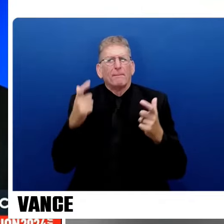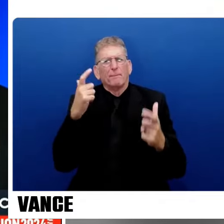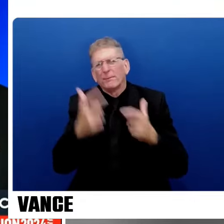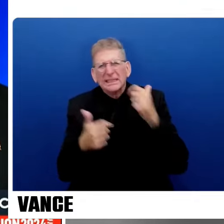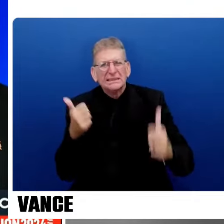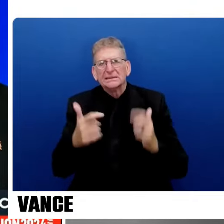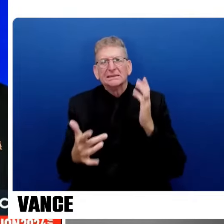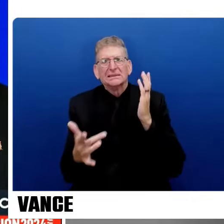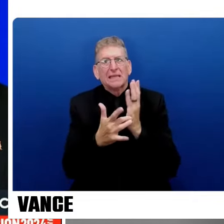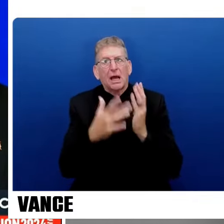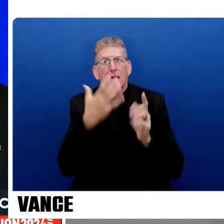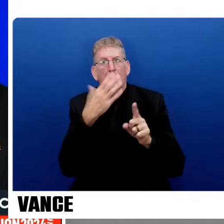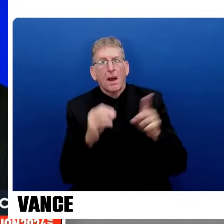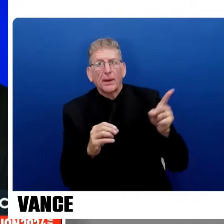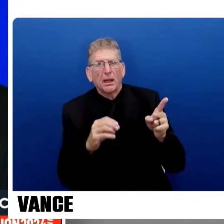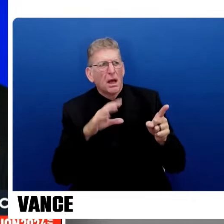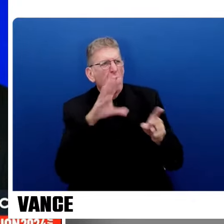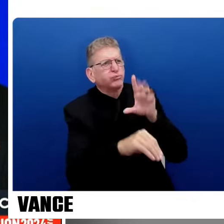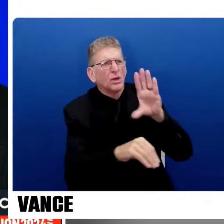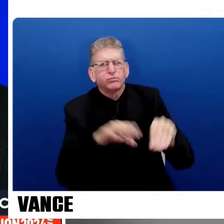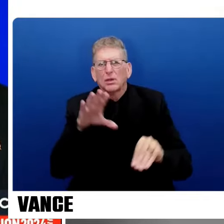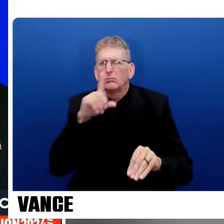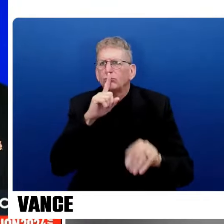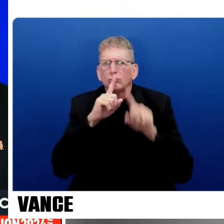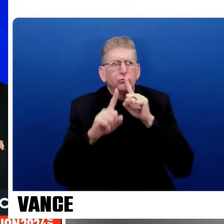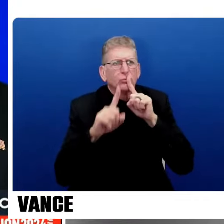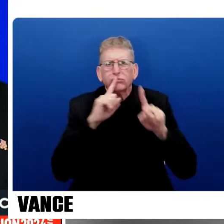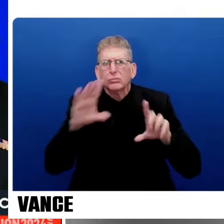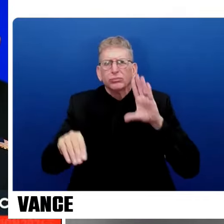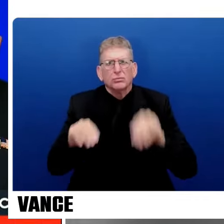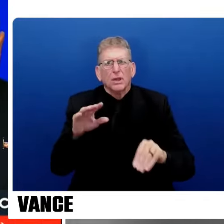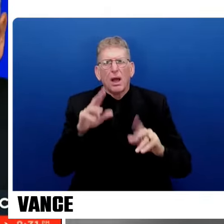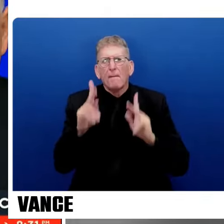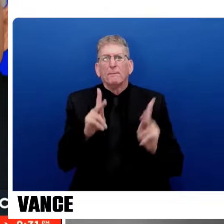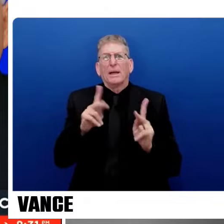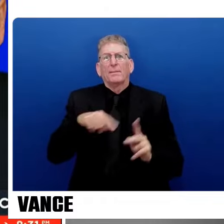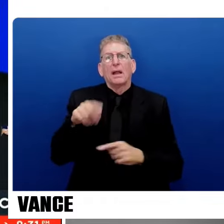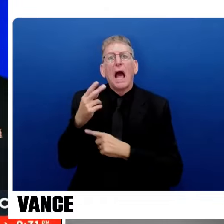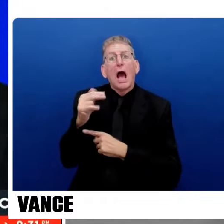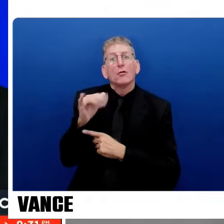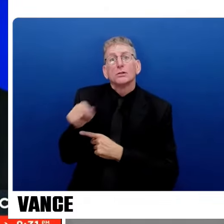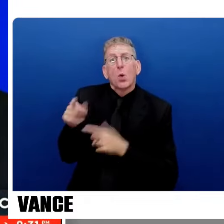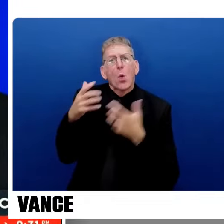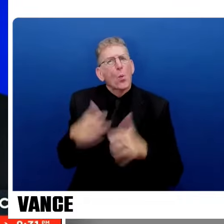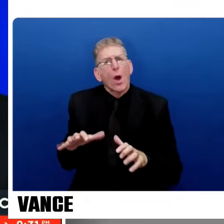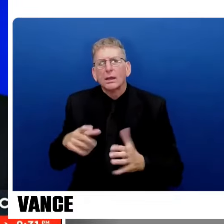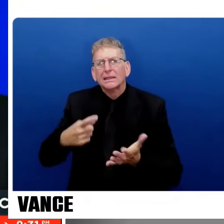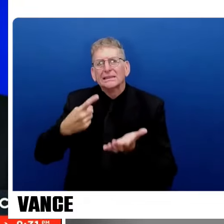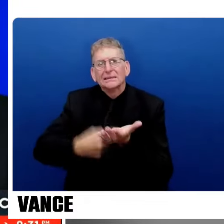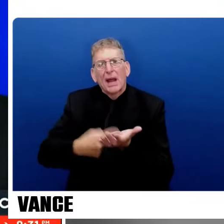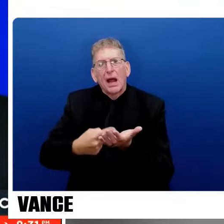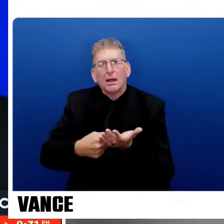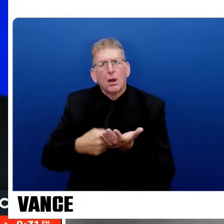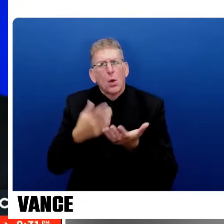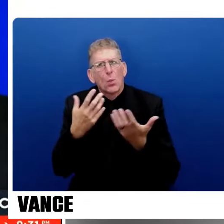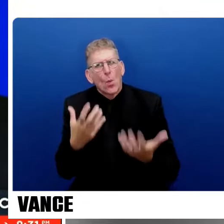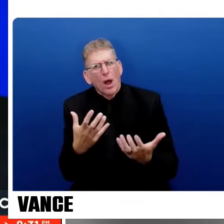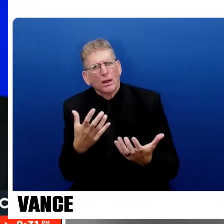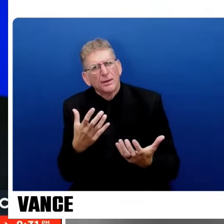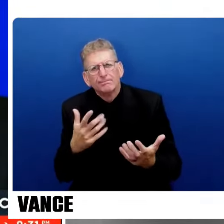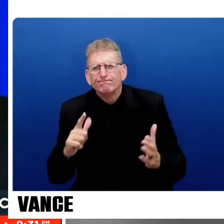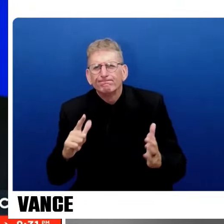saying that rather than debate and persuade her fellow Americans, she'd like to censor people who engage in misinformation. I think that is a much